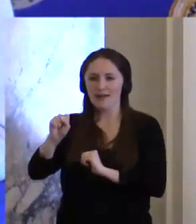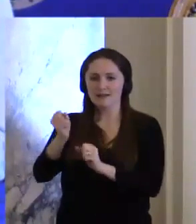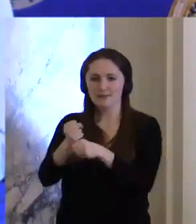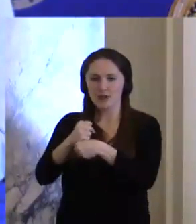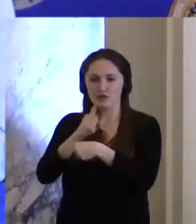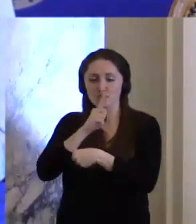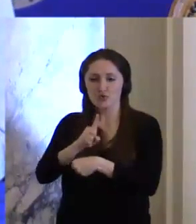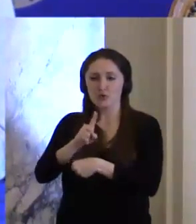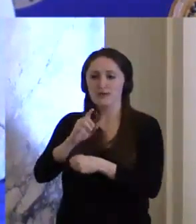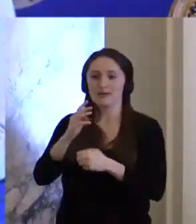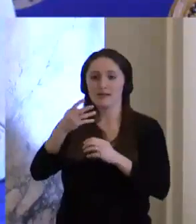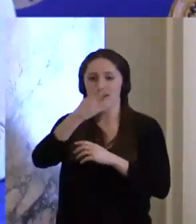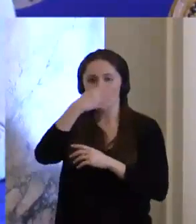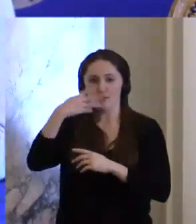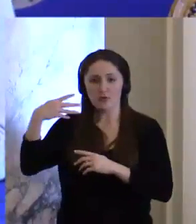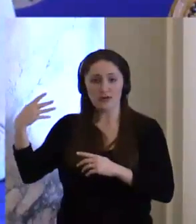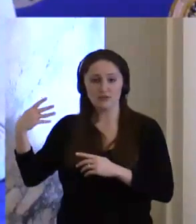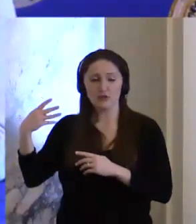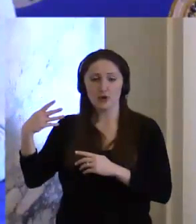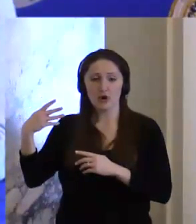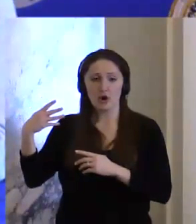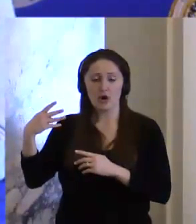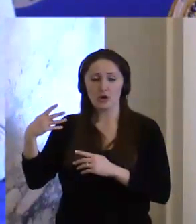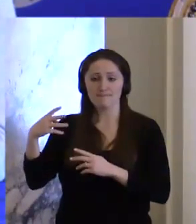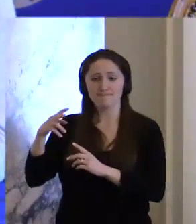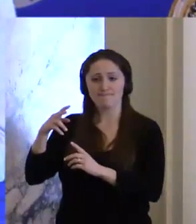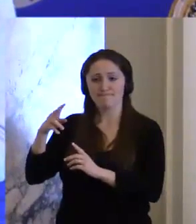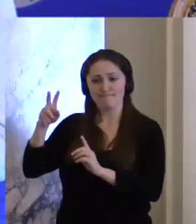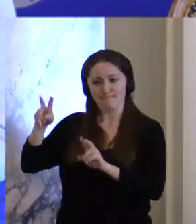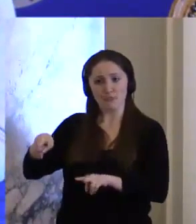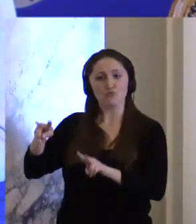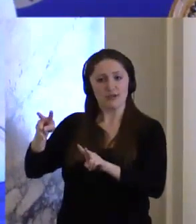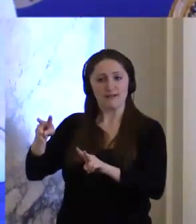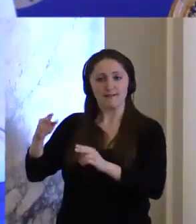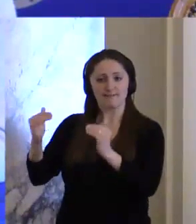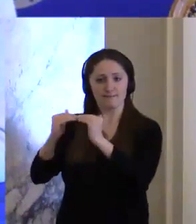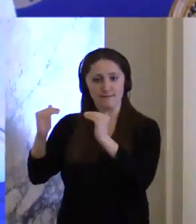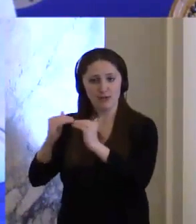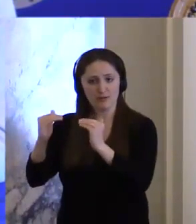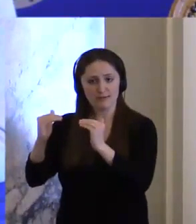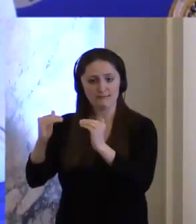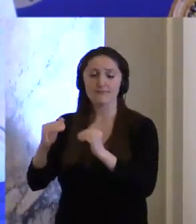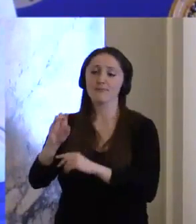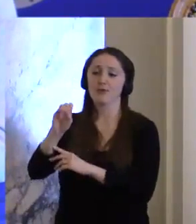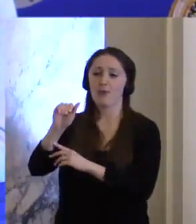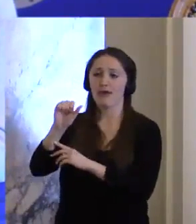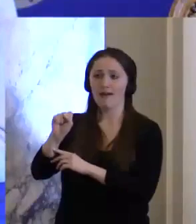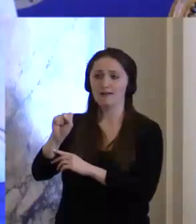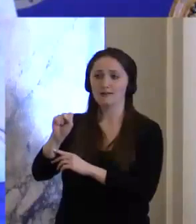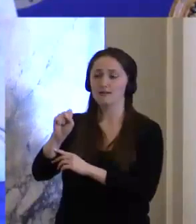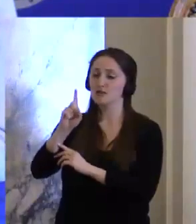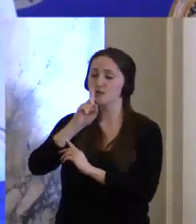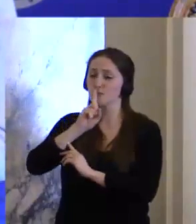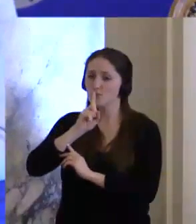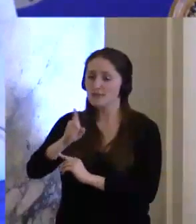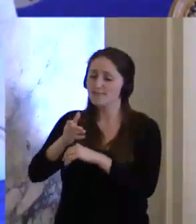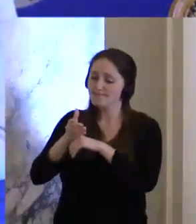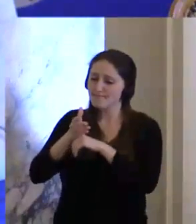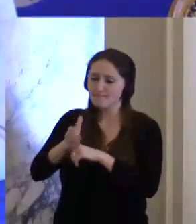are not treated as criminals, the OAS has always held and is very, very forceful in promoting